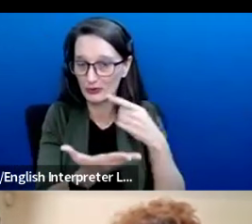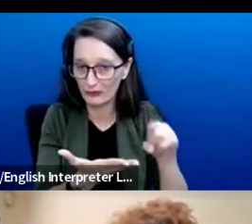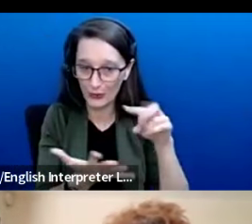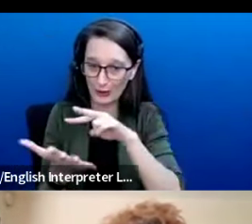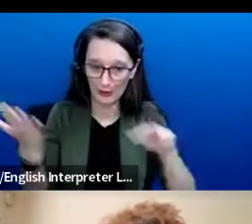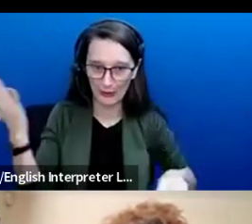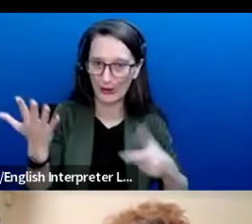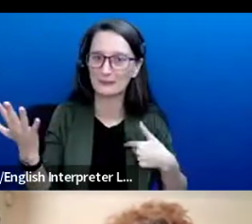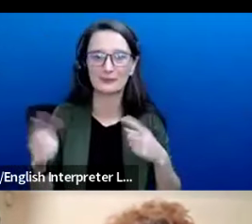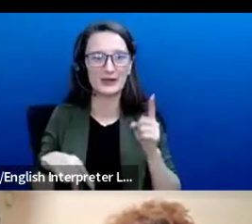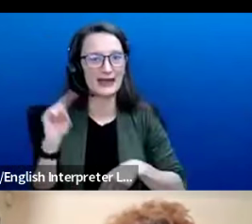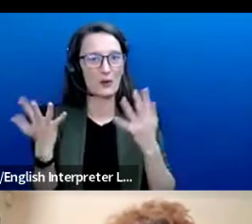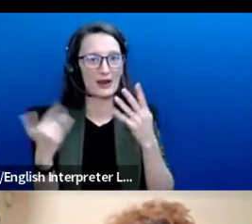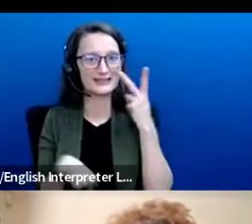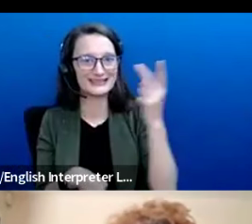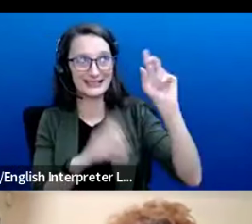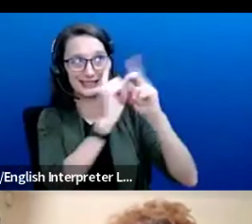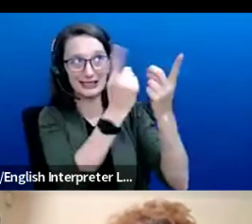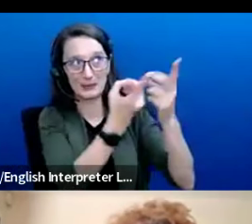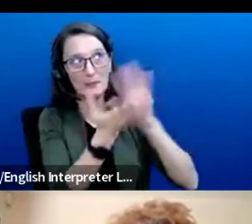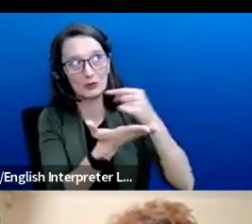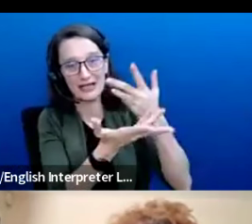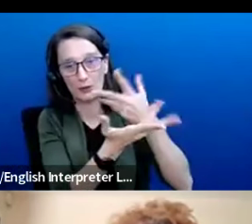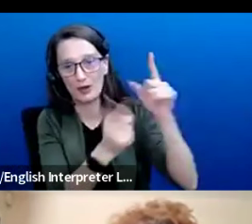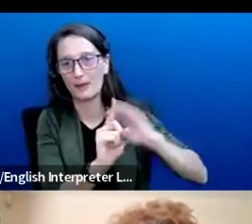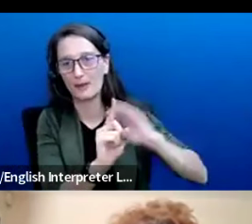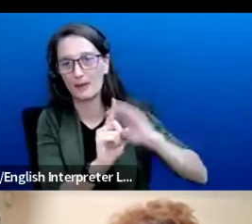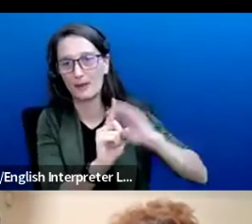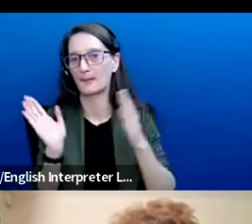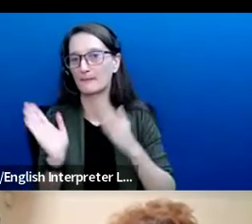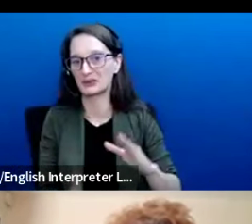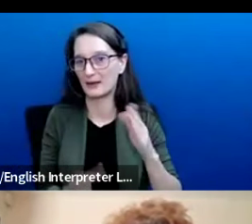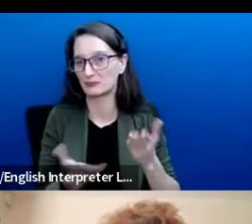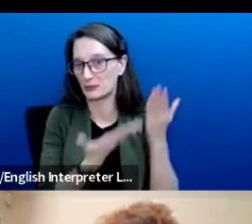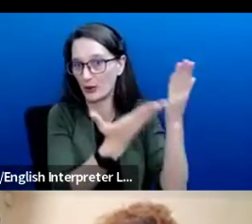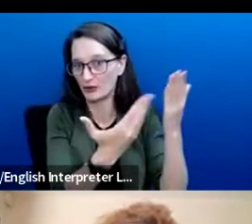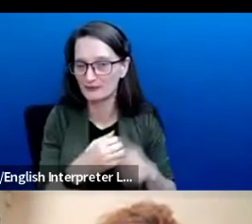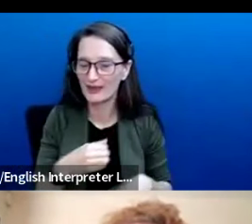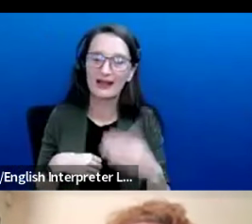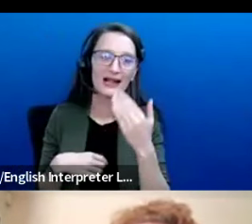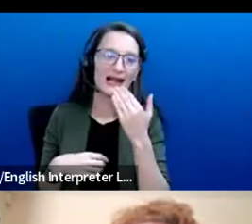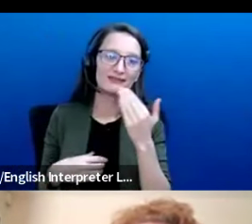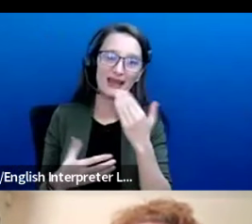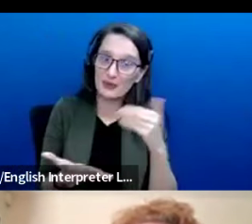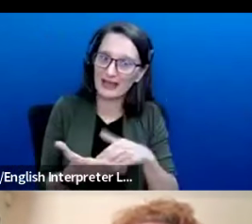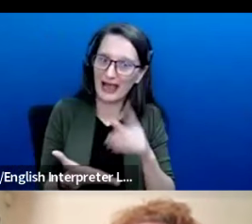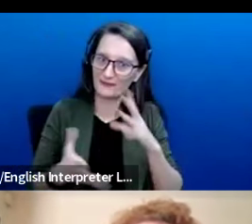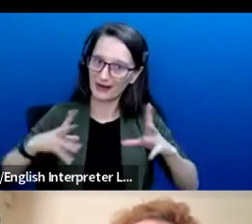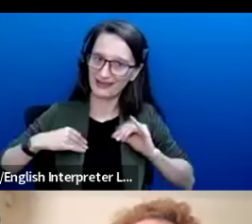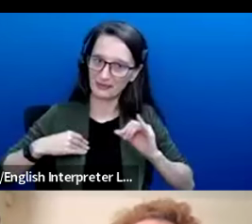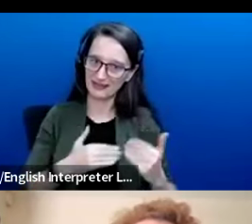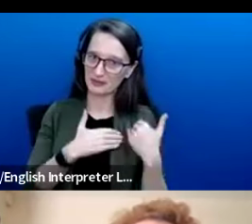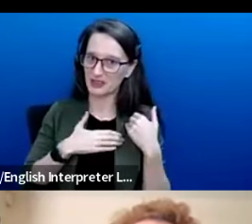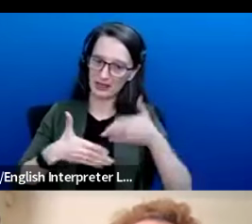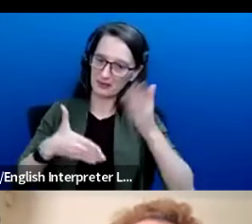the department is going to say about our proposed plans. So thank you all again for answering the charge of getting those done. I do want to make